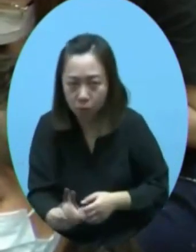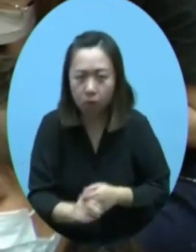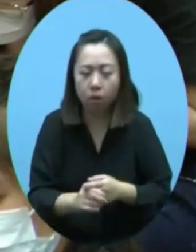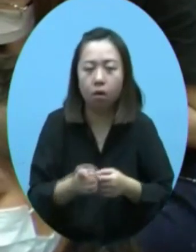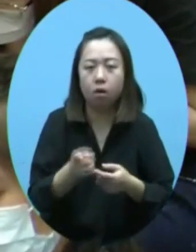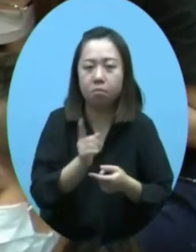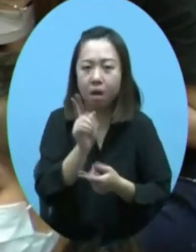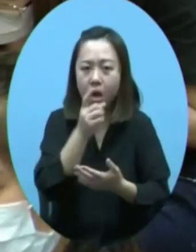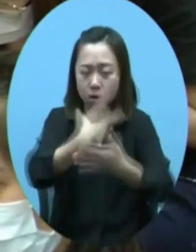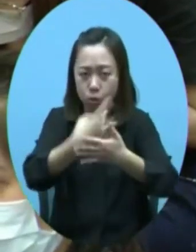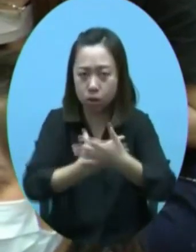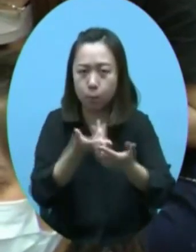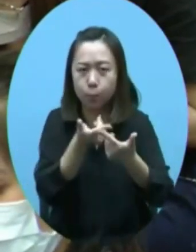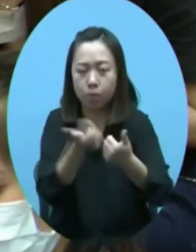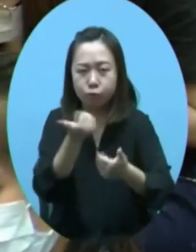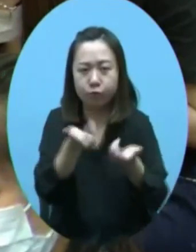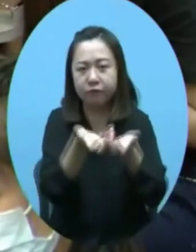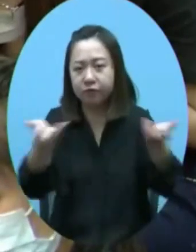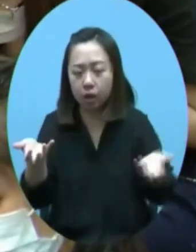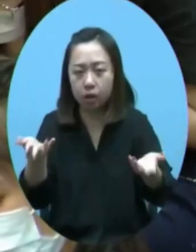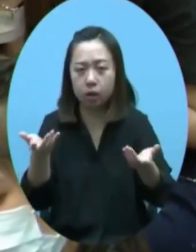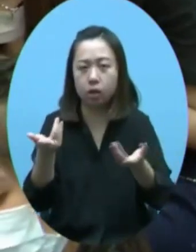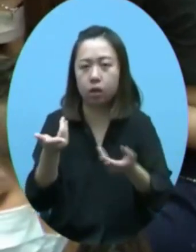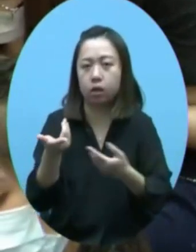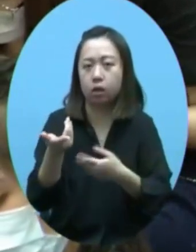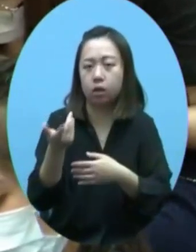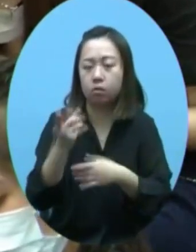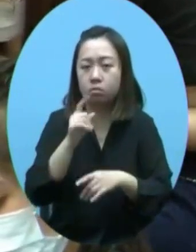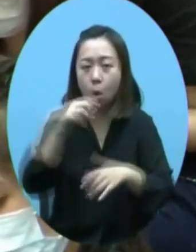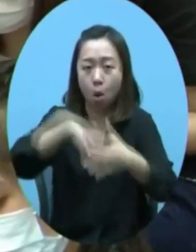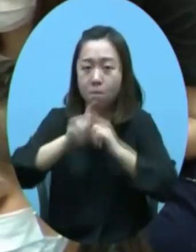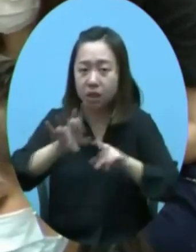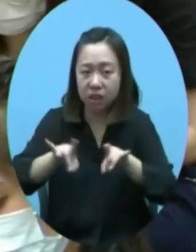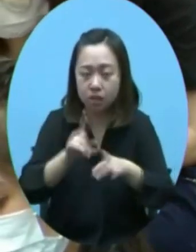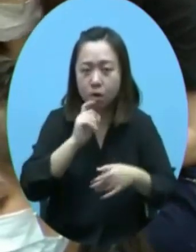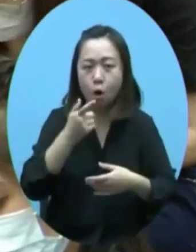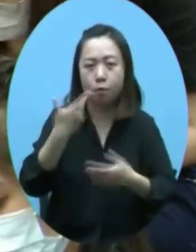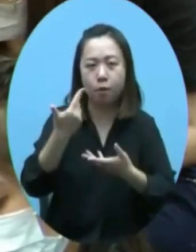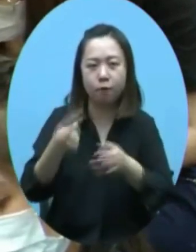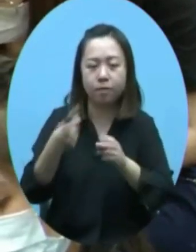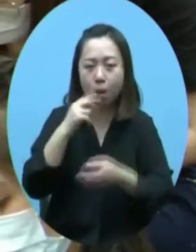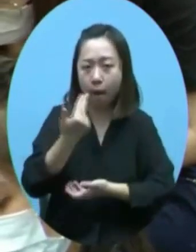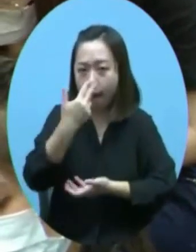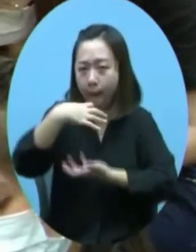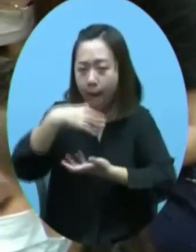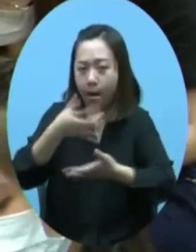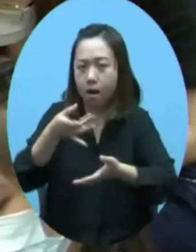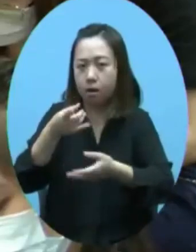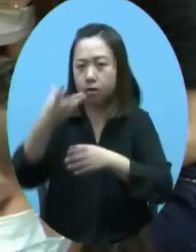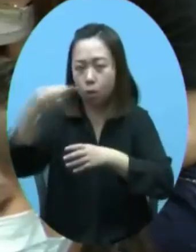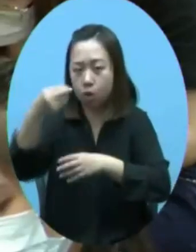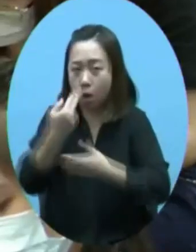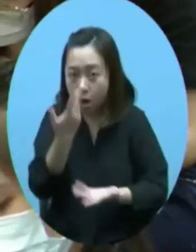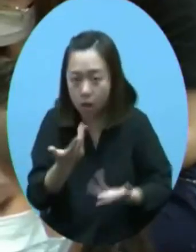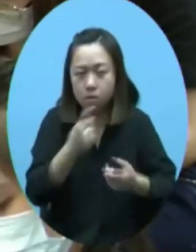where they're located? So what are the conditions for selection? And what facility will be provided? Will be the negative pressure facilities, and when will